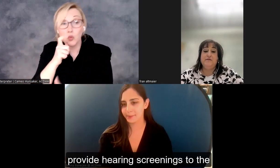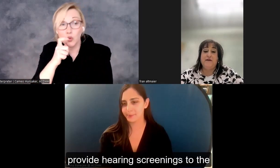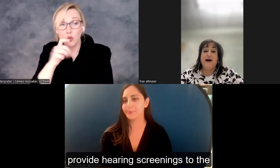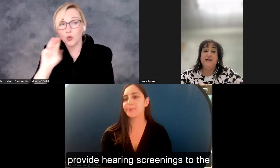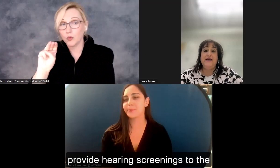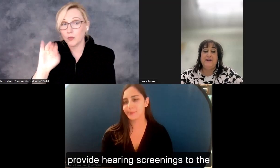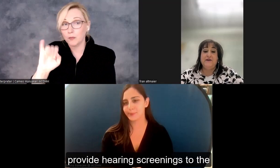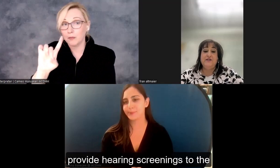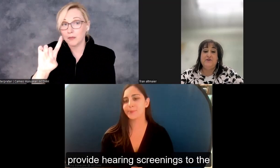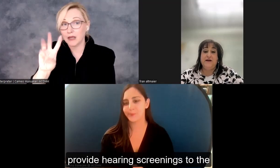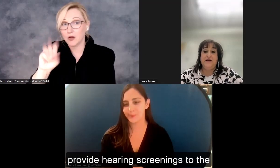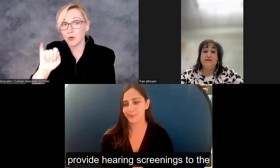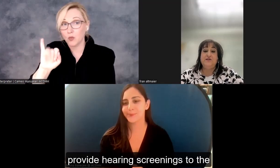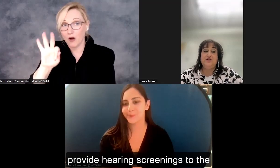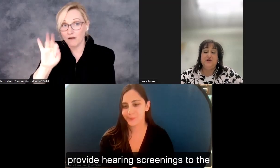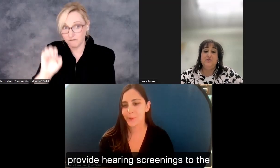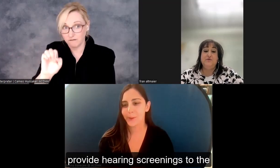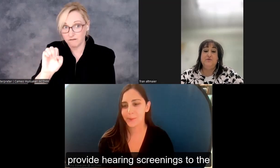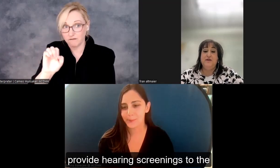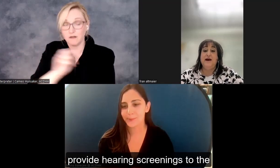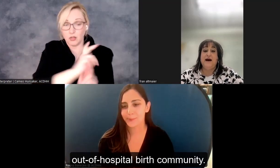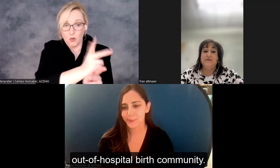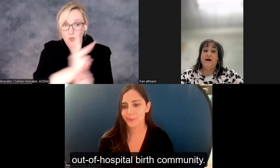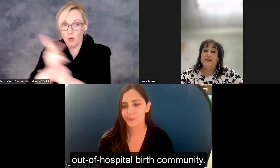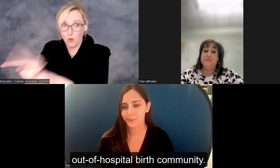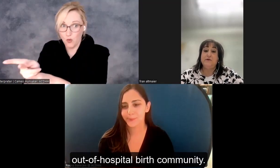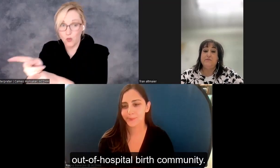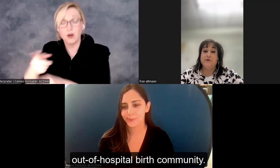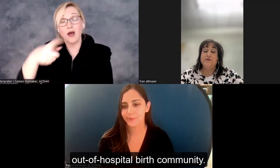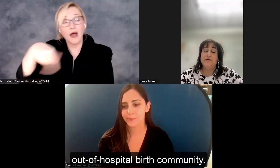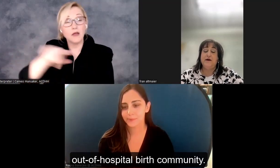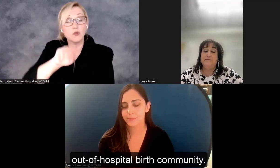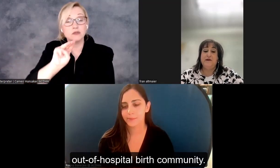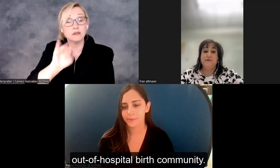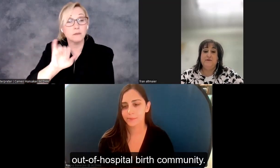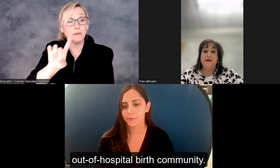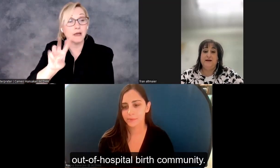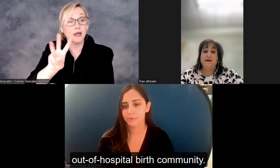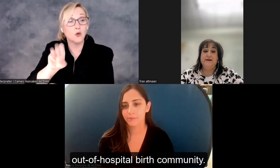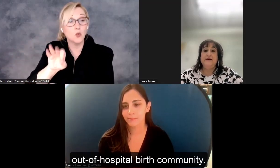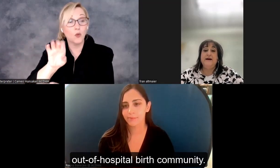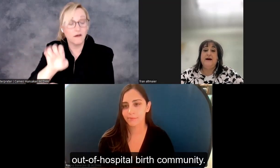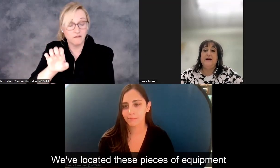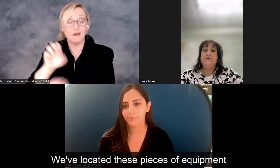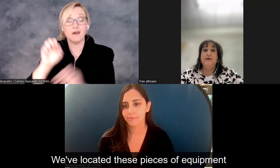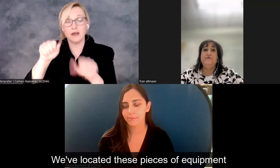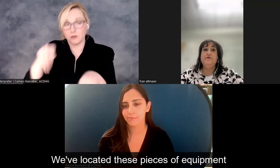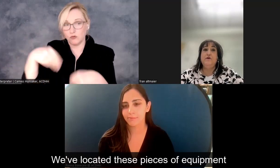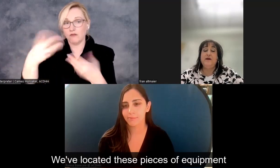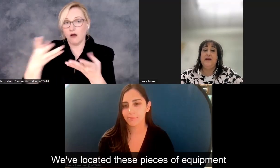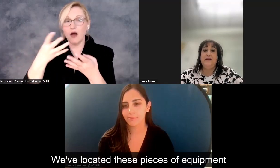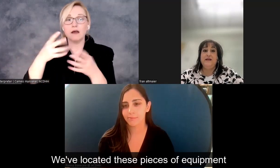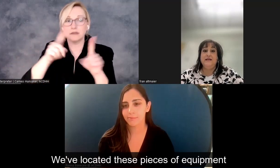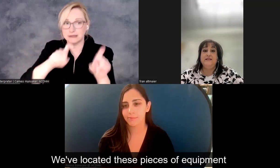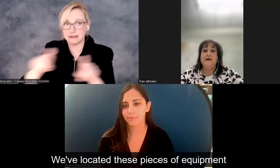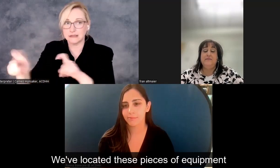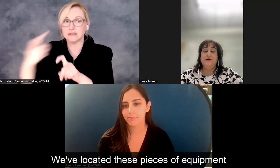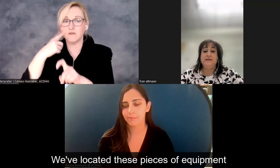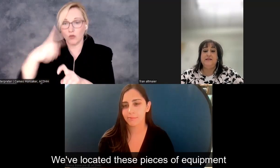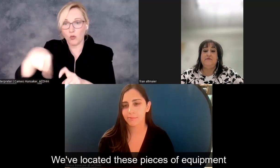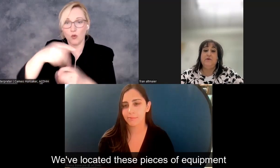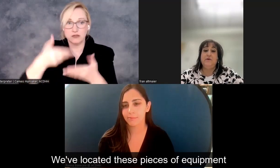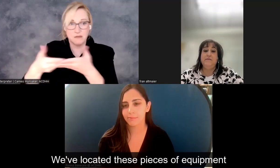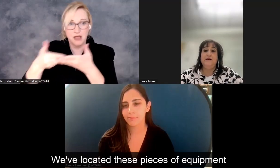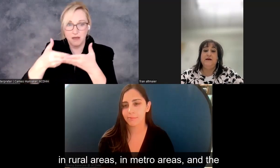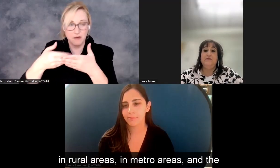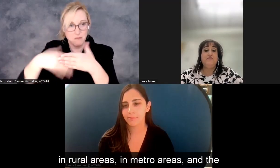to provide hearing screenings to the out-of-hospital birth community. We've located these